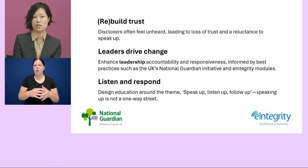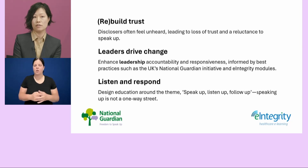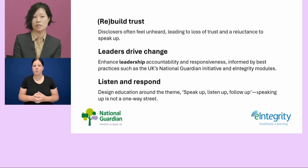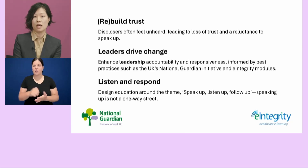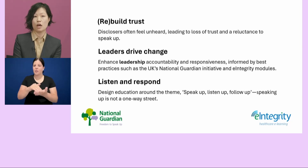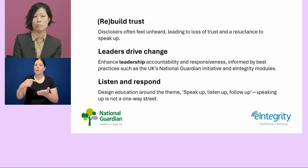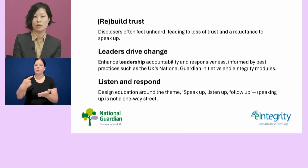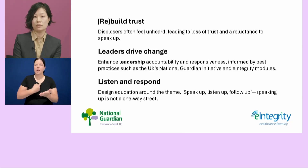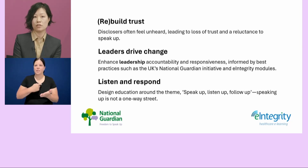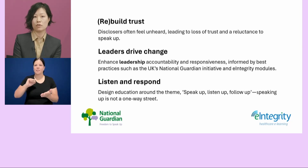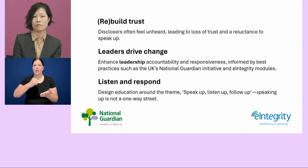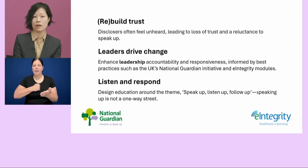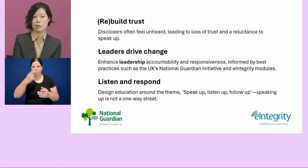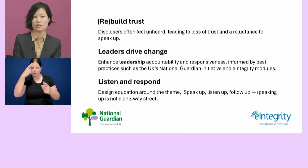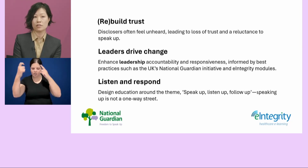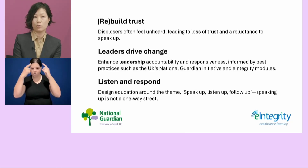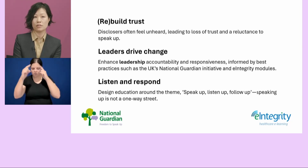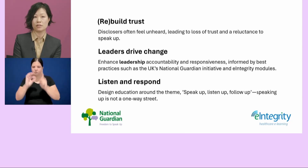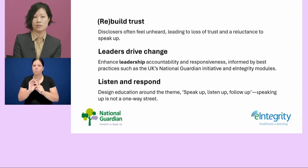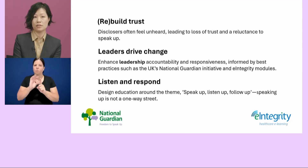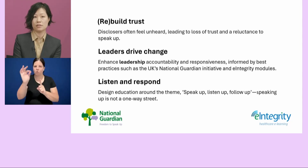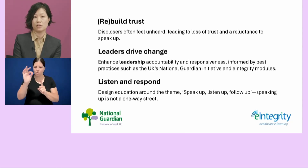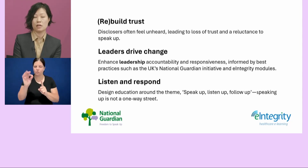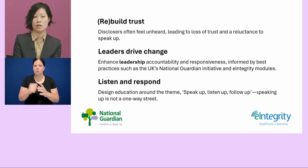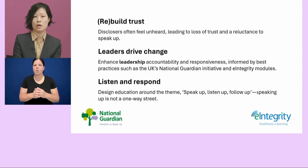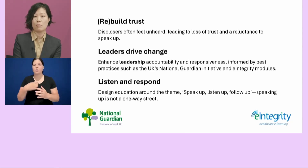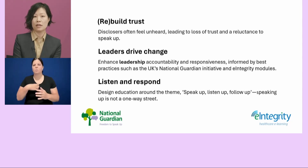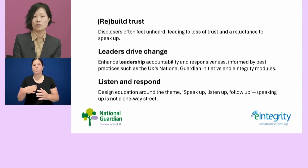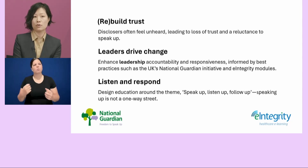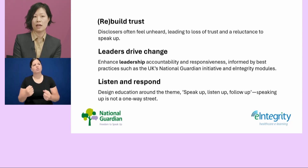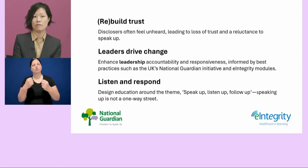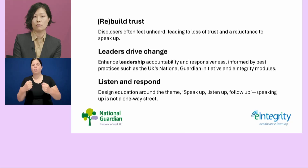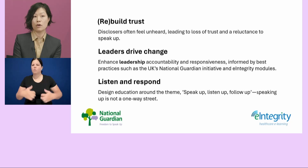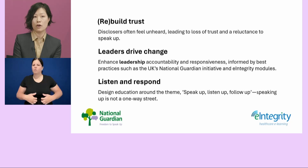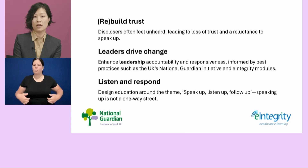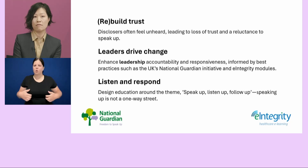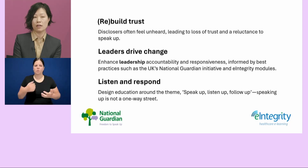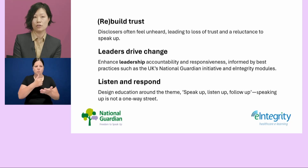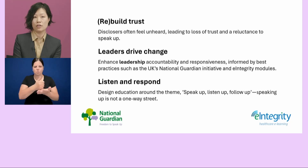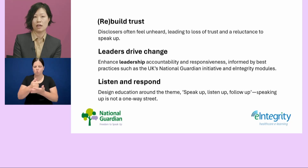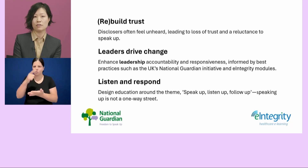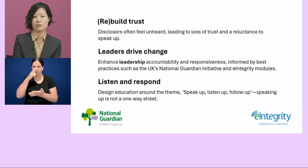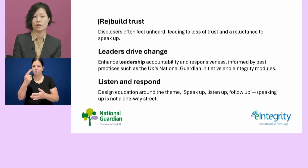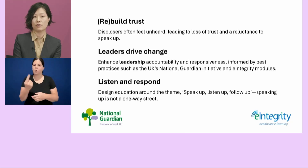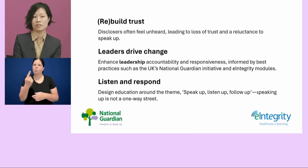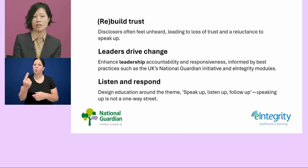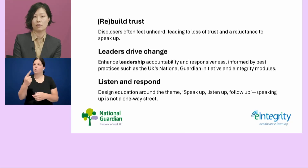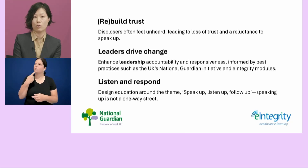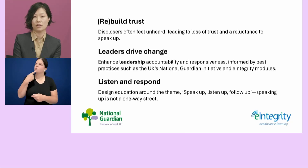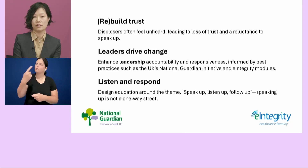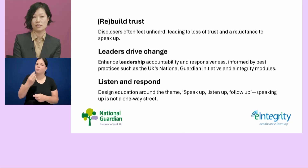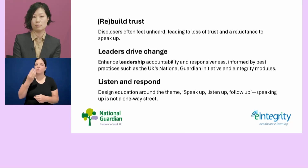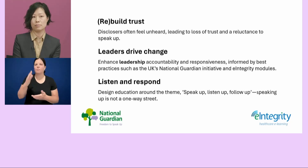own initiatives and build a stronger framework to support disclosures, making sure they feel heard and valued and restoring trust